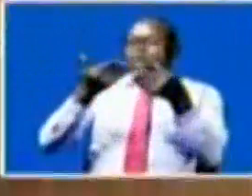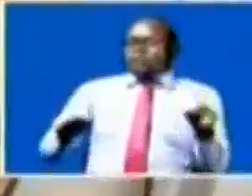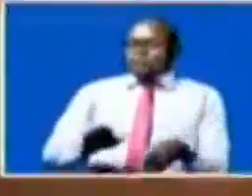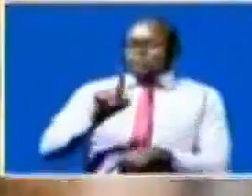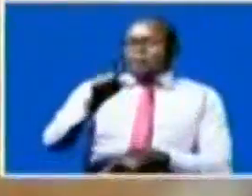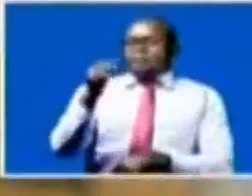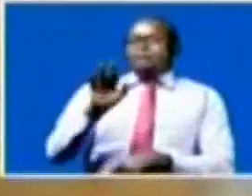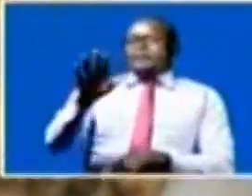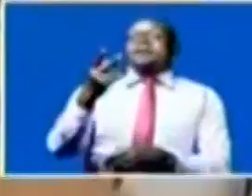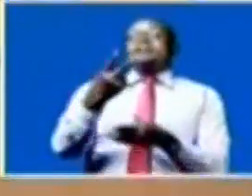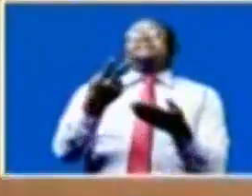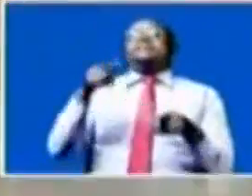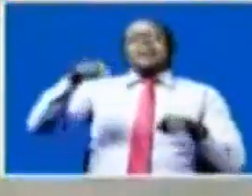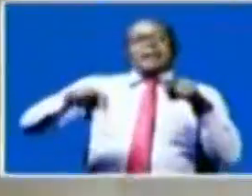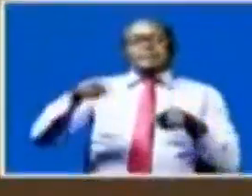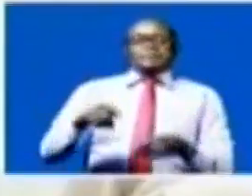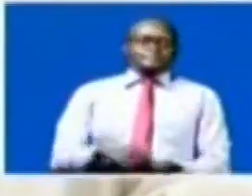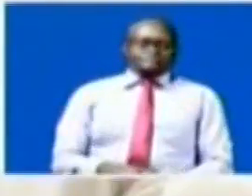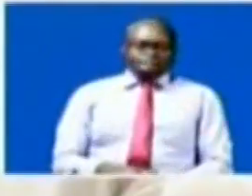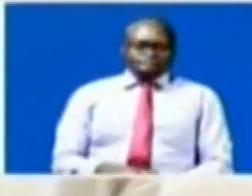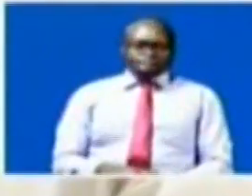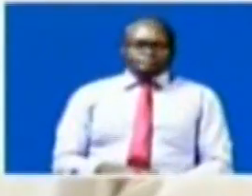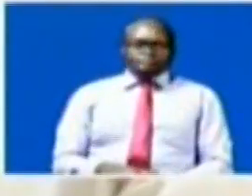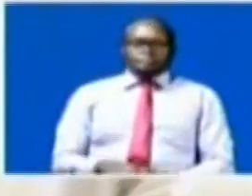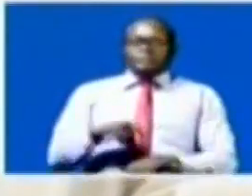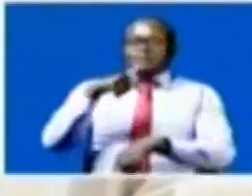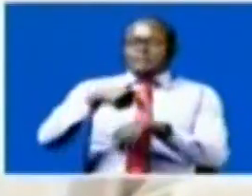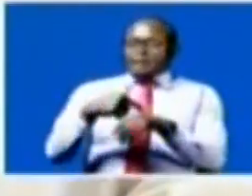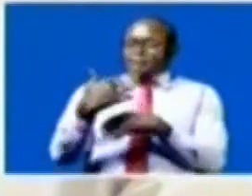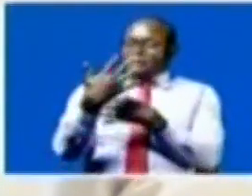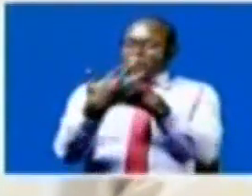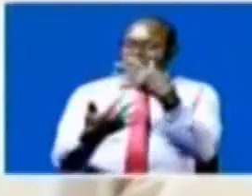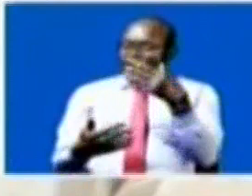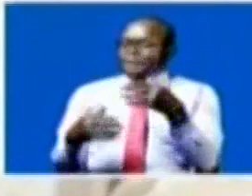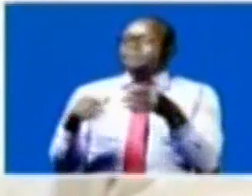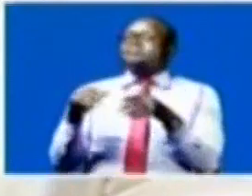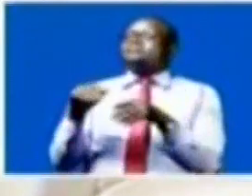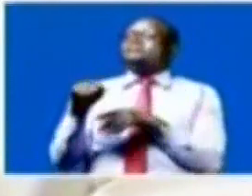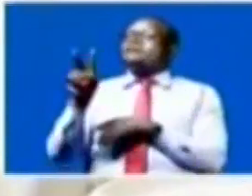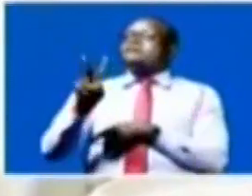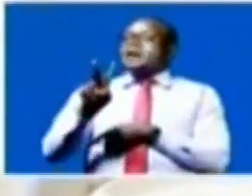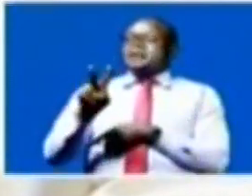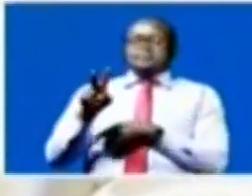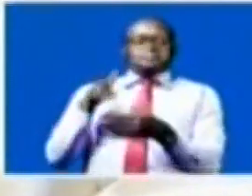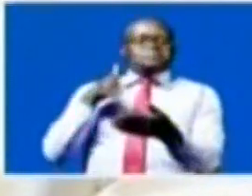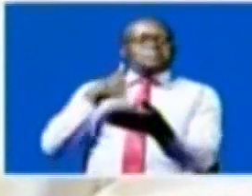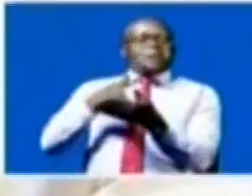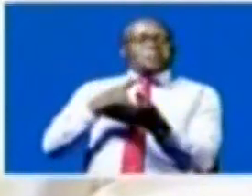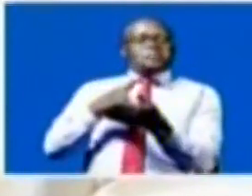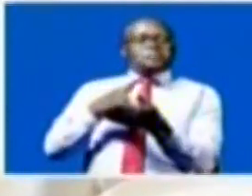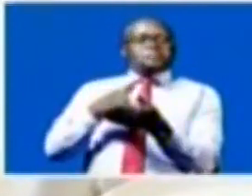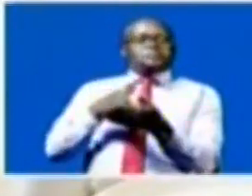one or both legs due to amputation. When this blood vessel scars, it will narrow. Once this narrowing